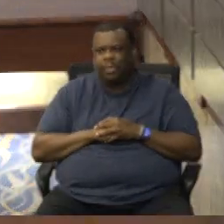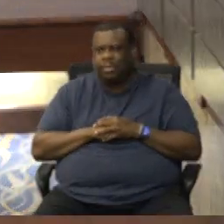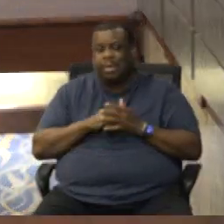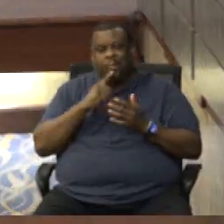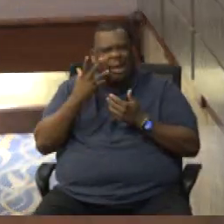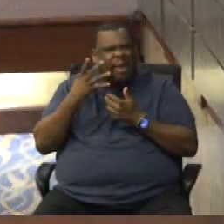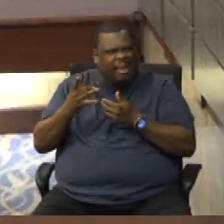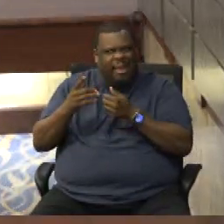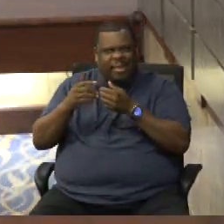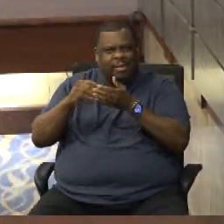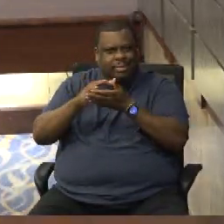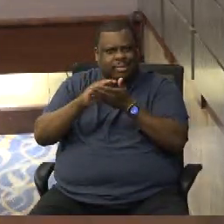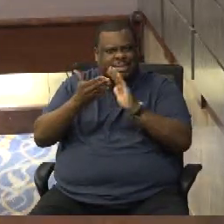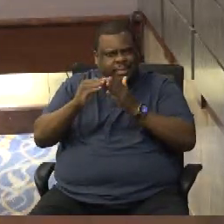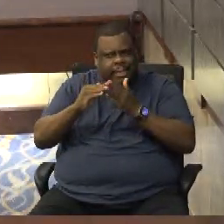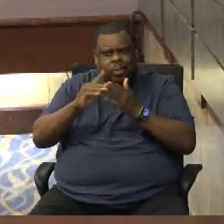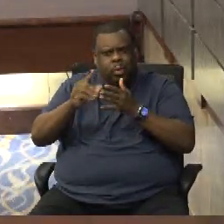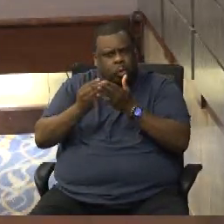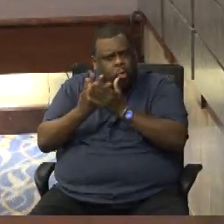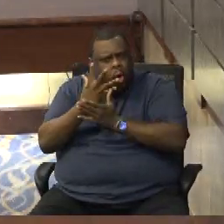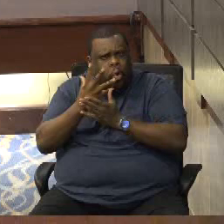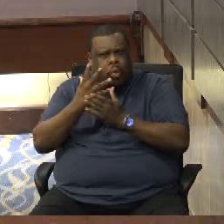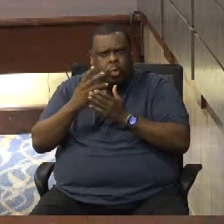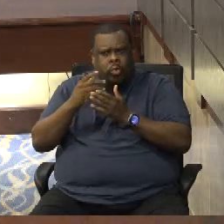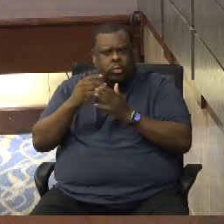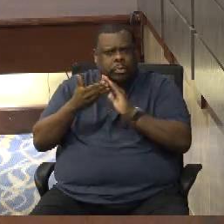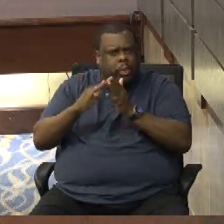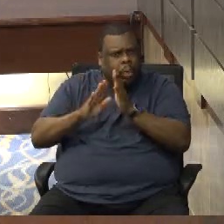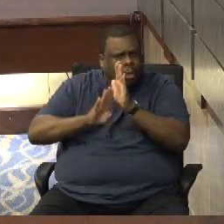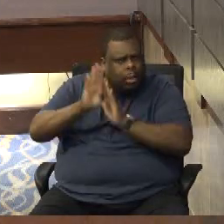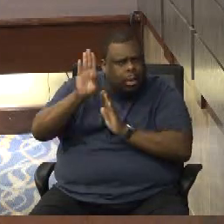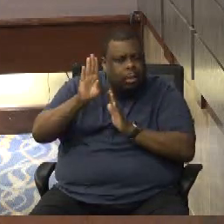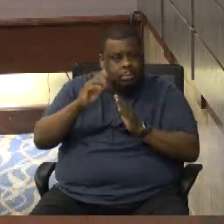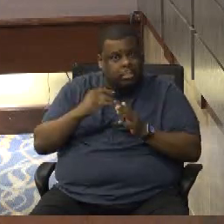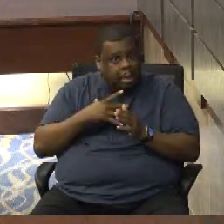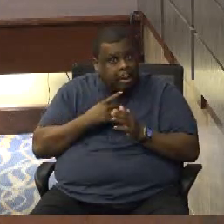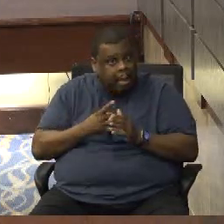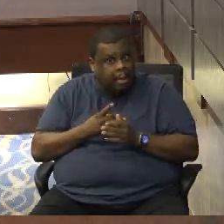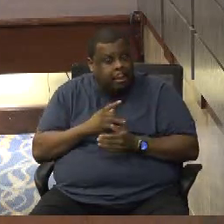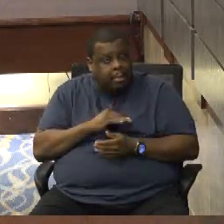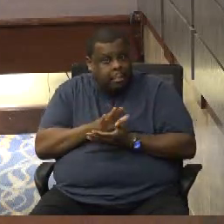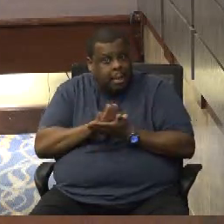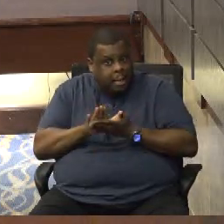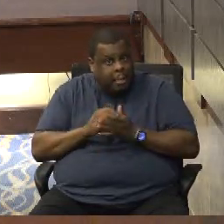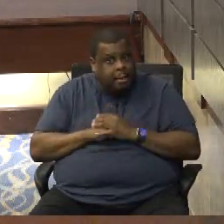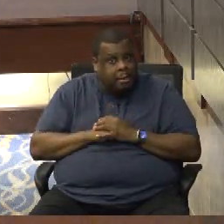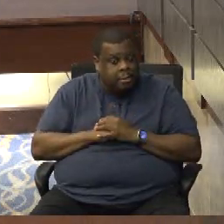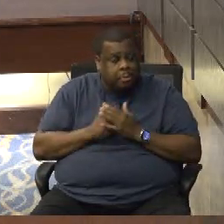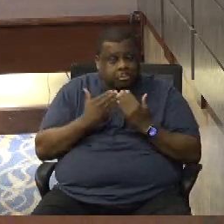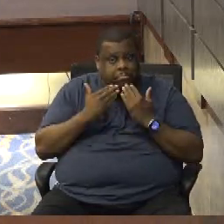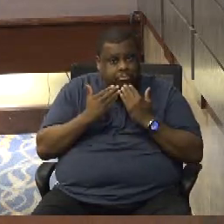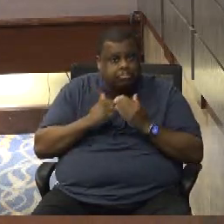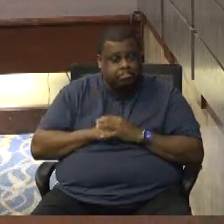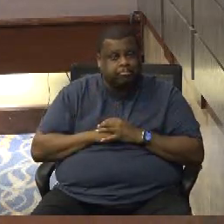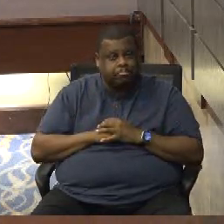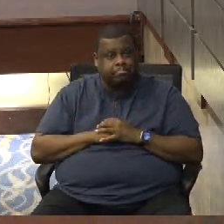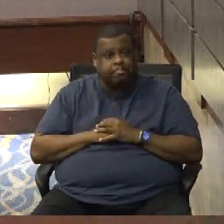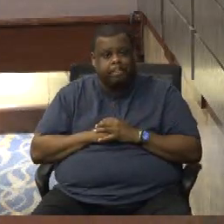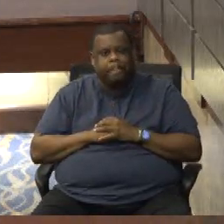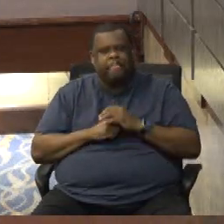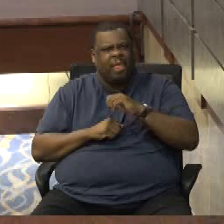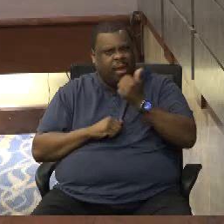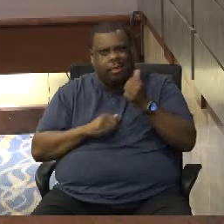grow in, a city to thrive in. I loved those elements. I really liked the the one